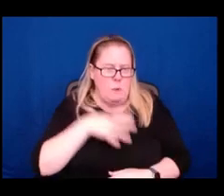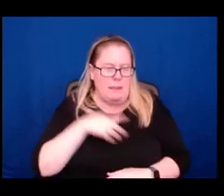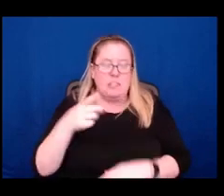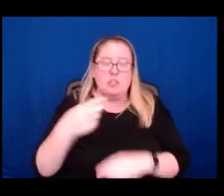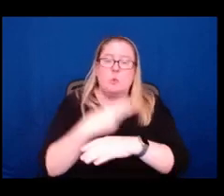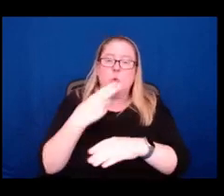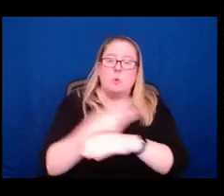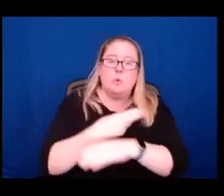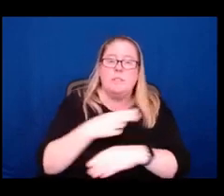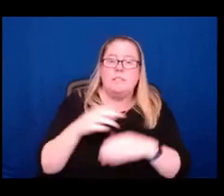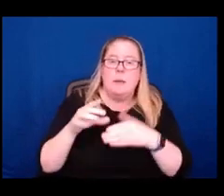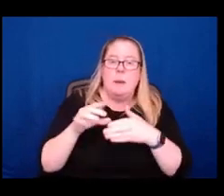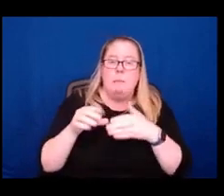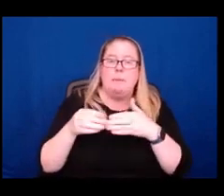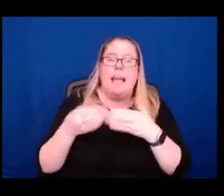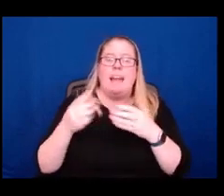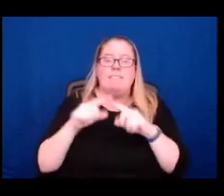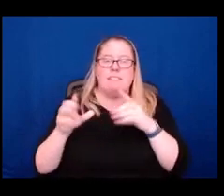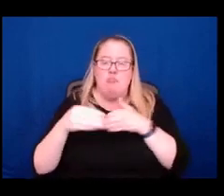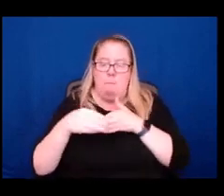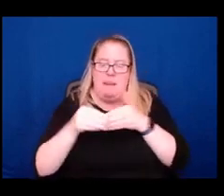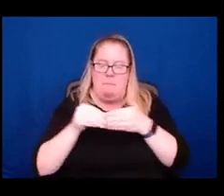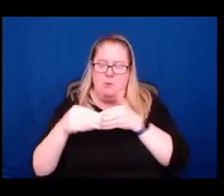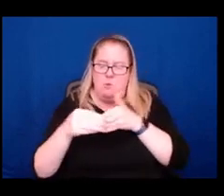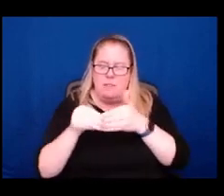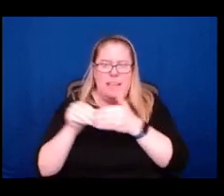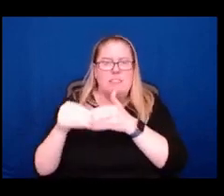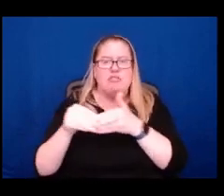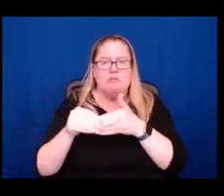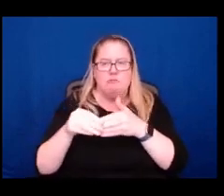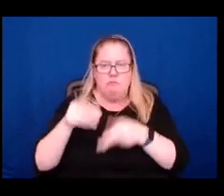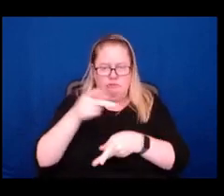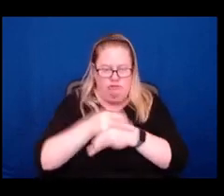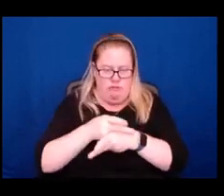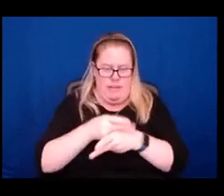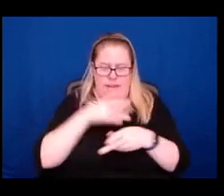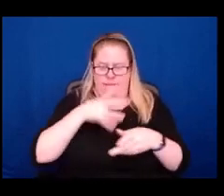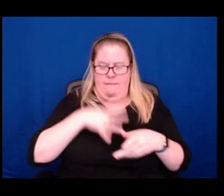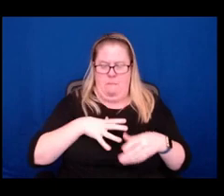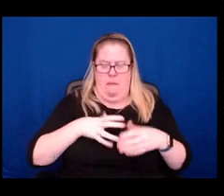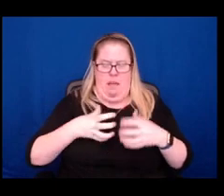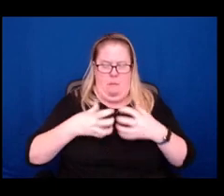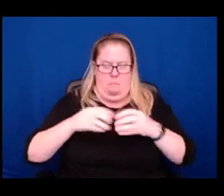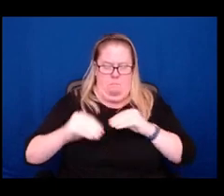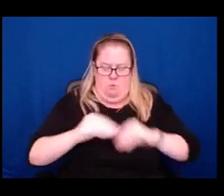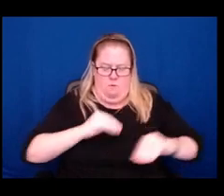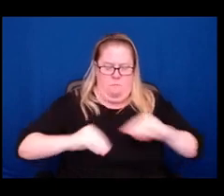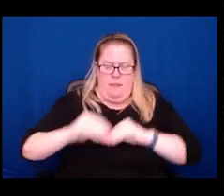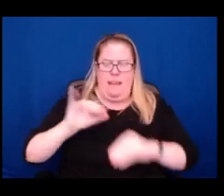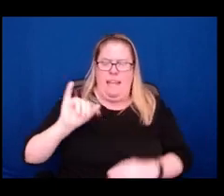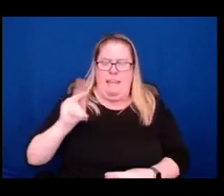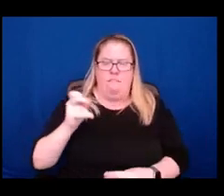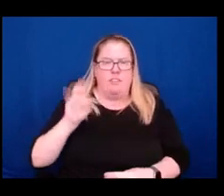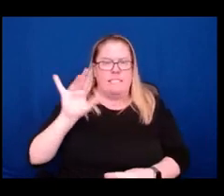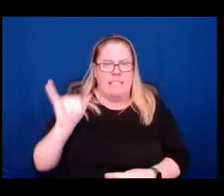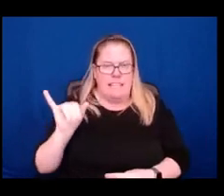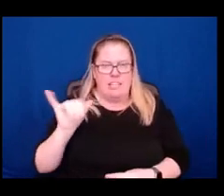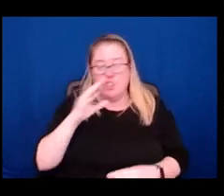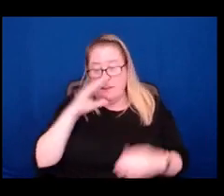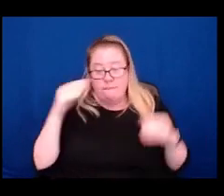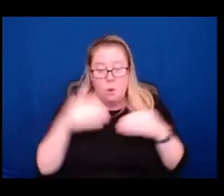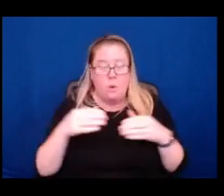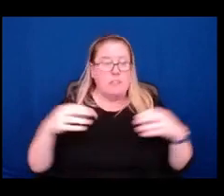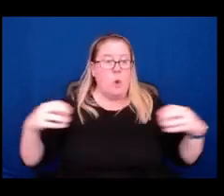gynovisceral manipulation techniques to treat and manage female mechanical infertility. Her work addresses issues of the ovaries,